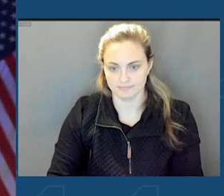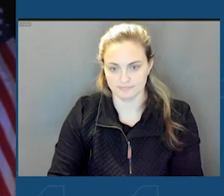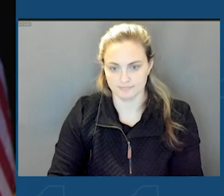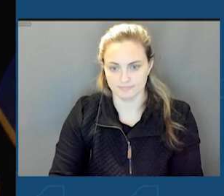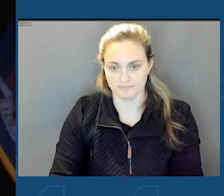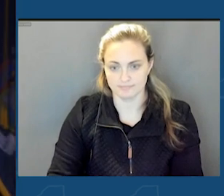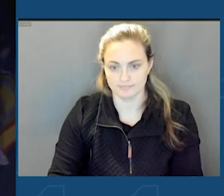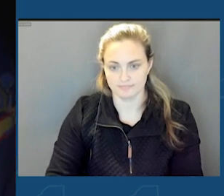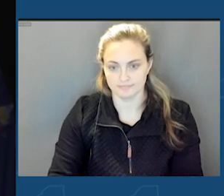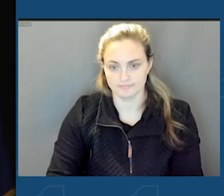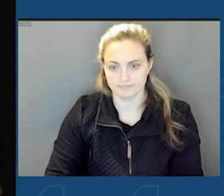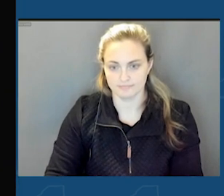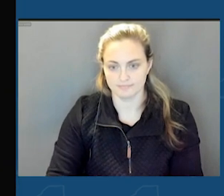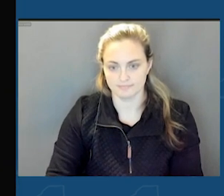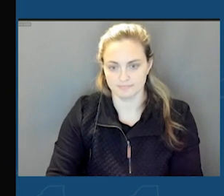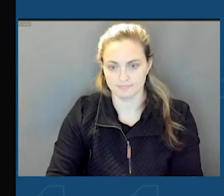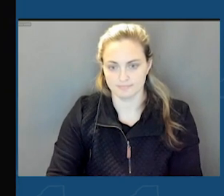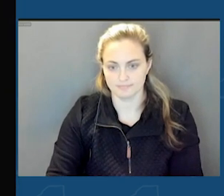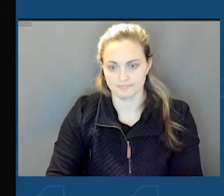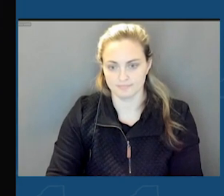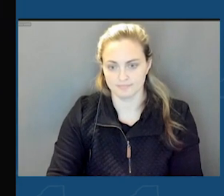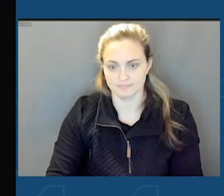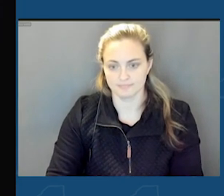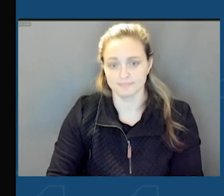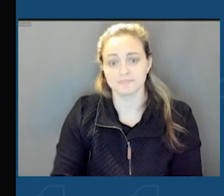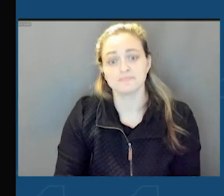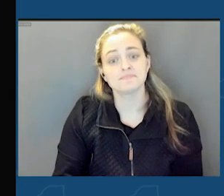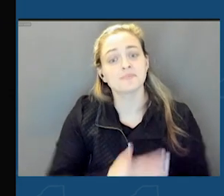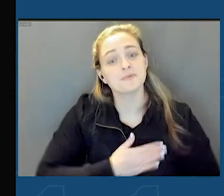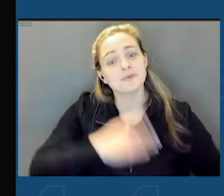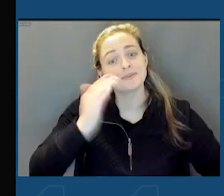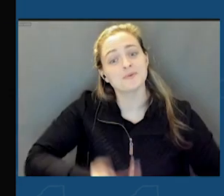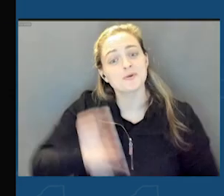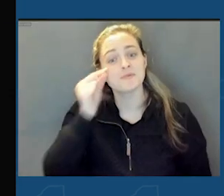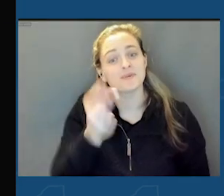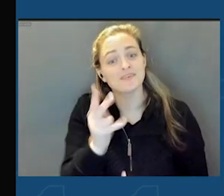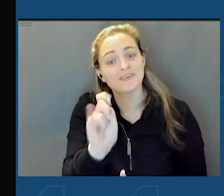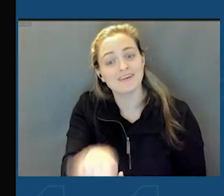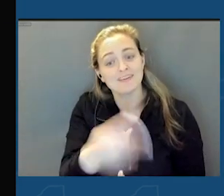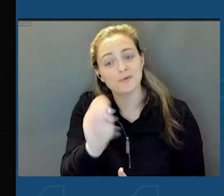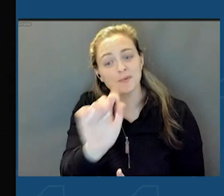Please welcome to the stage Governor Kathy Hochul.